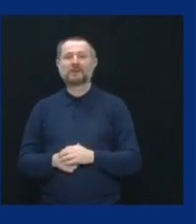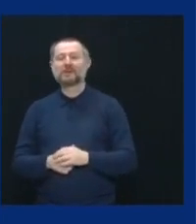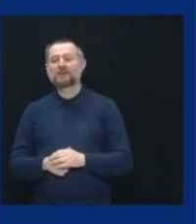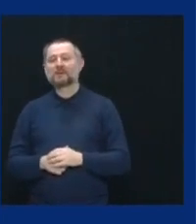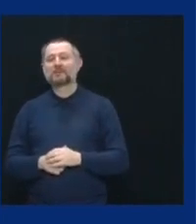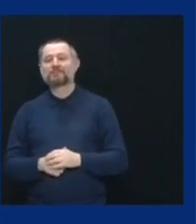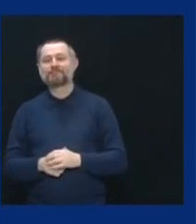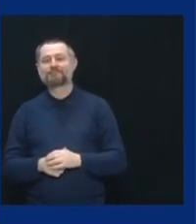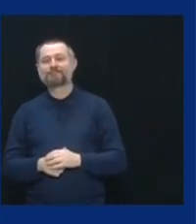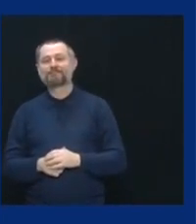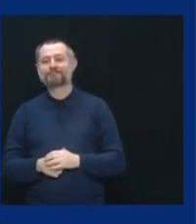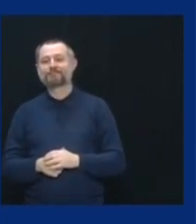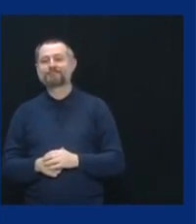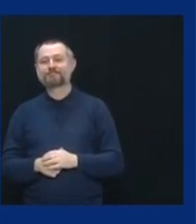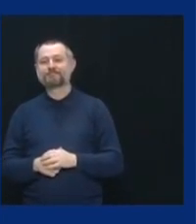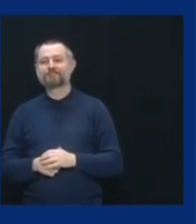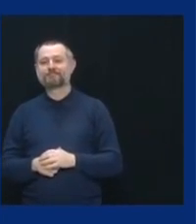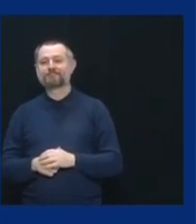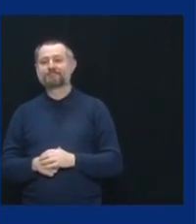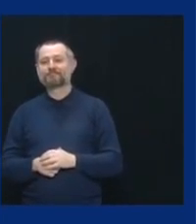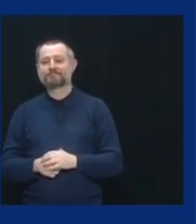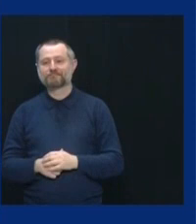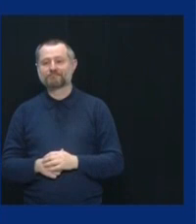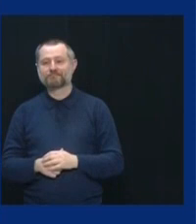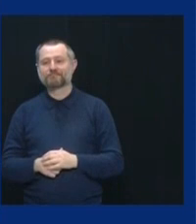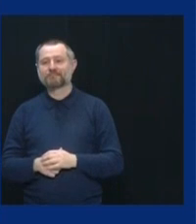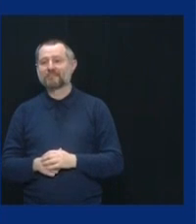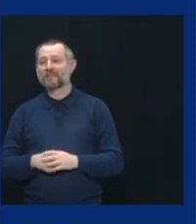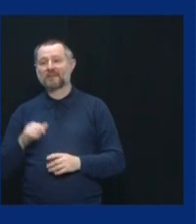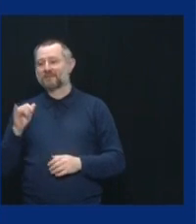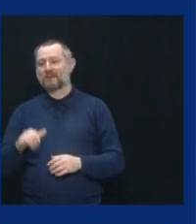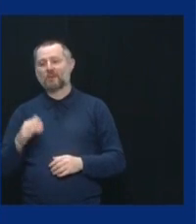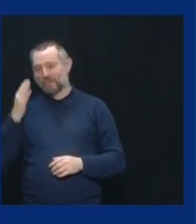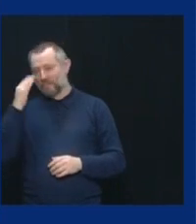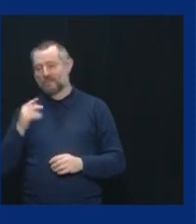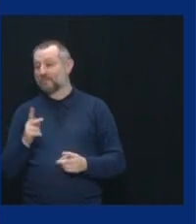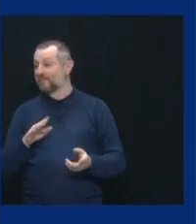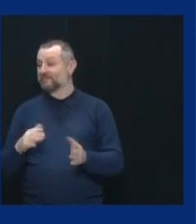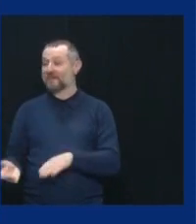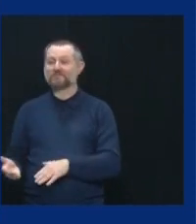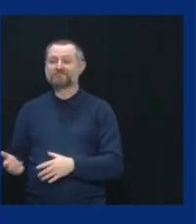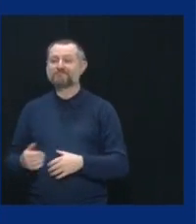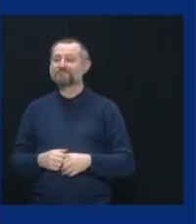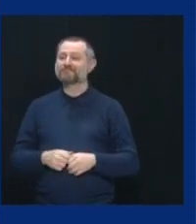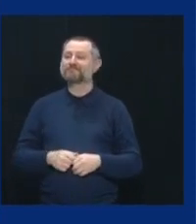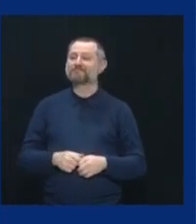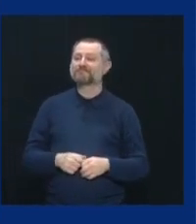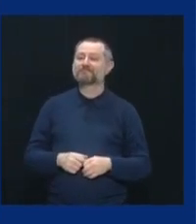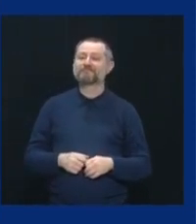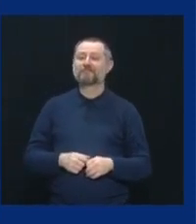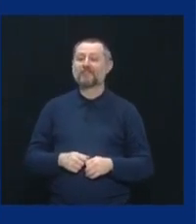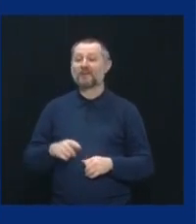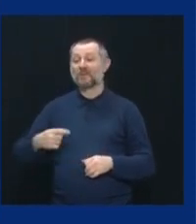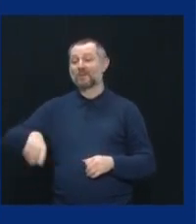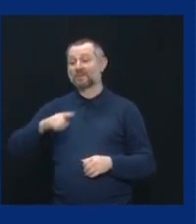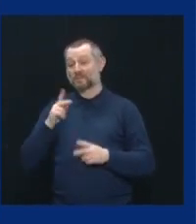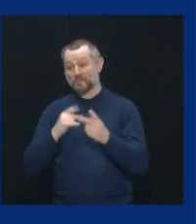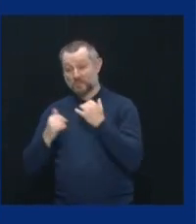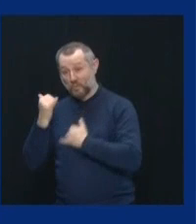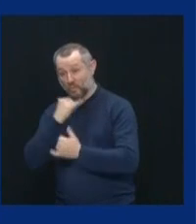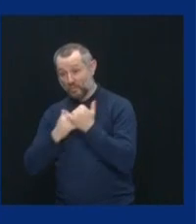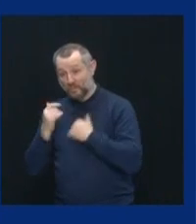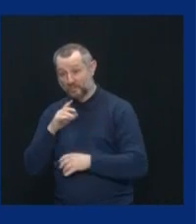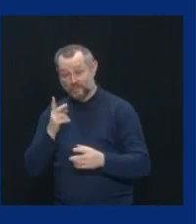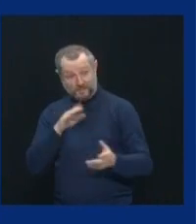And that's why people died, not because anyone did anything wrong or because there was